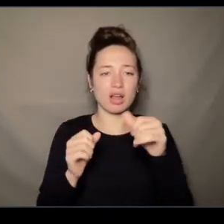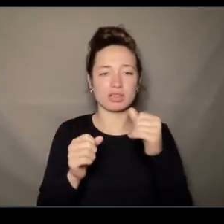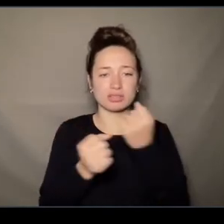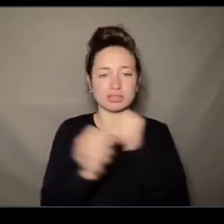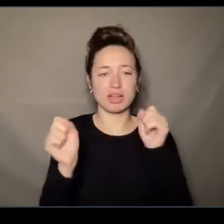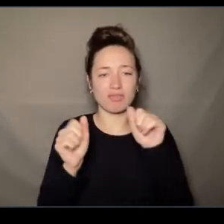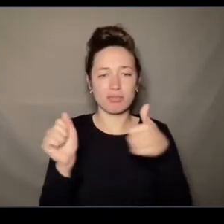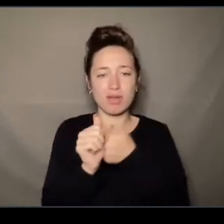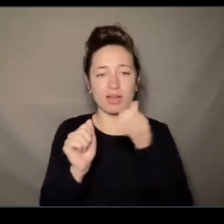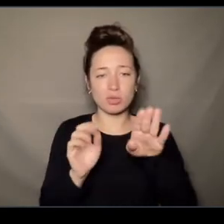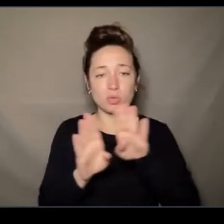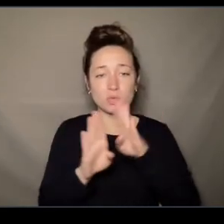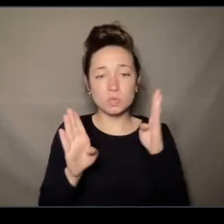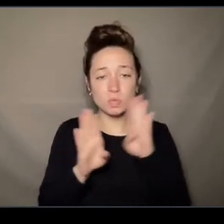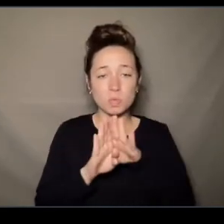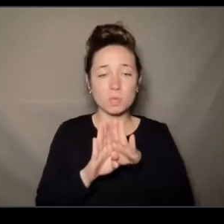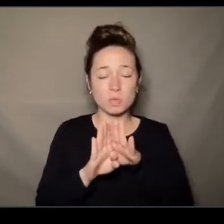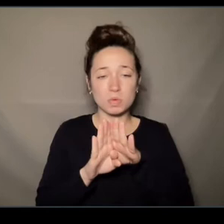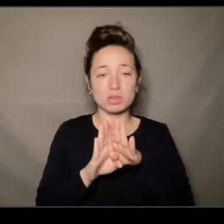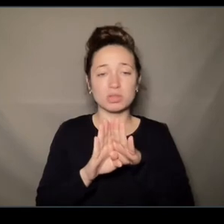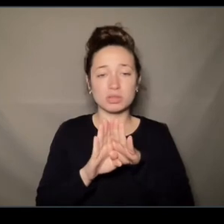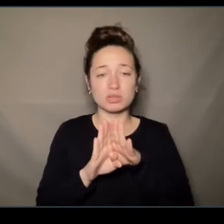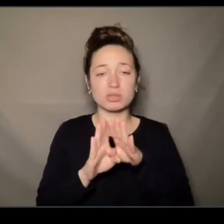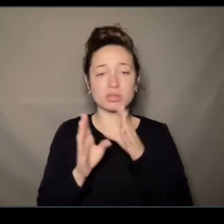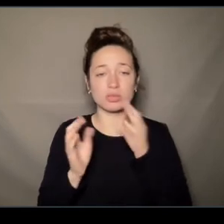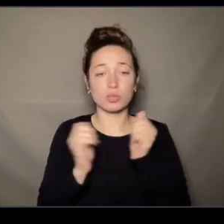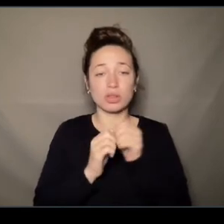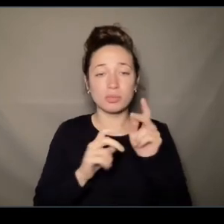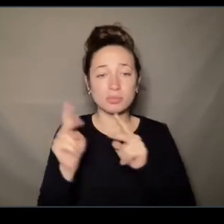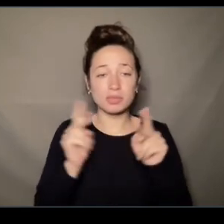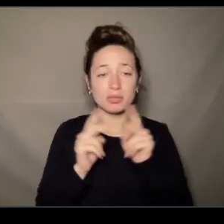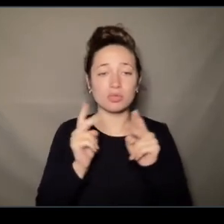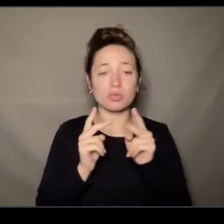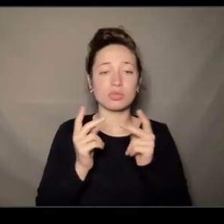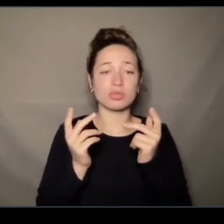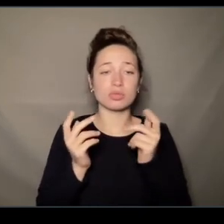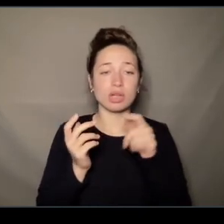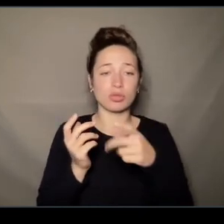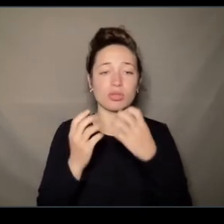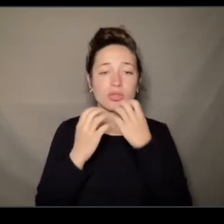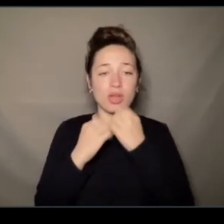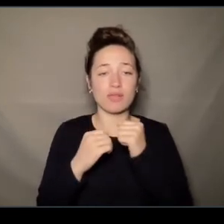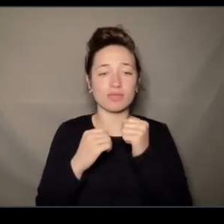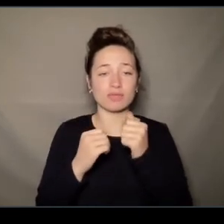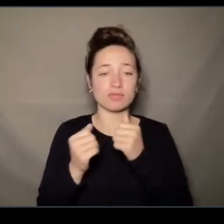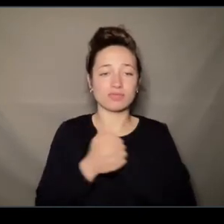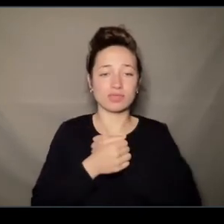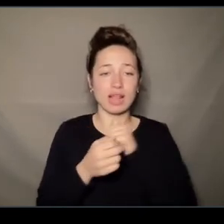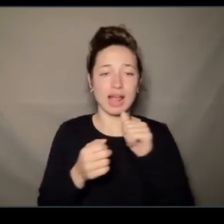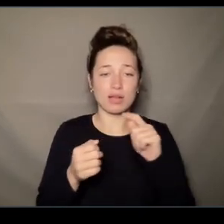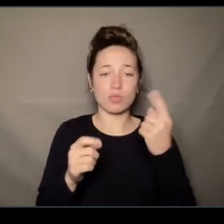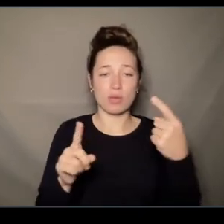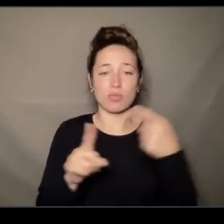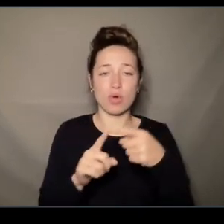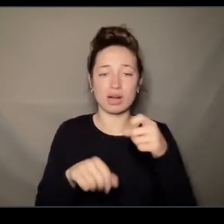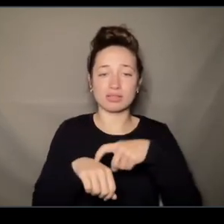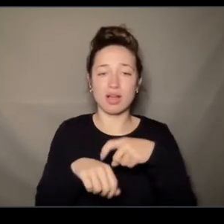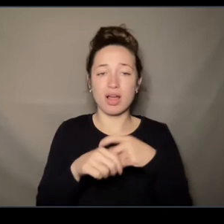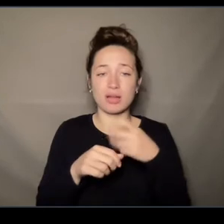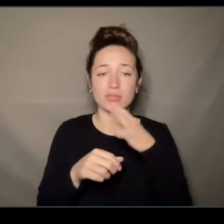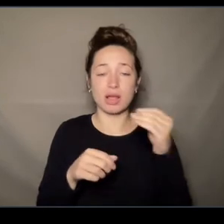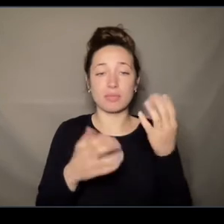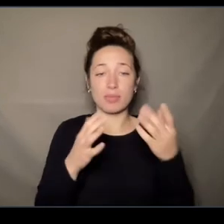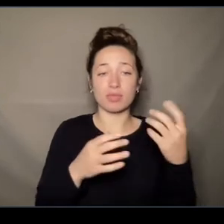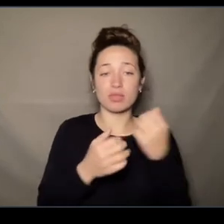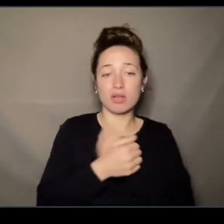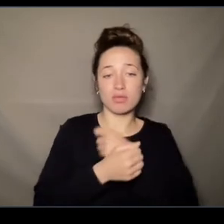safe behind your own door with the people that you loved at one point in time, and at one point loved you,